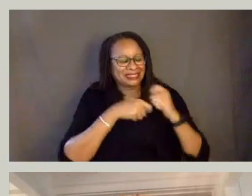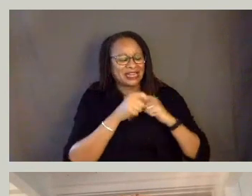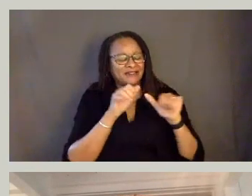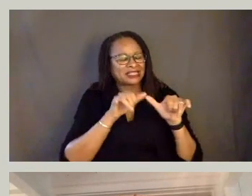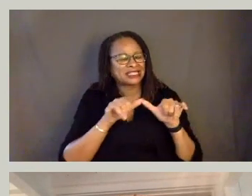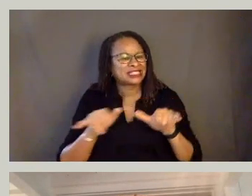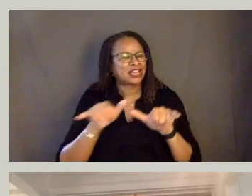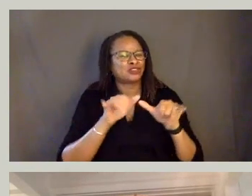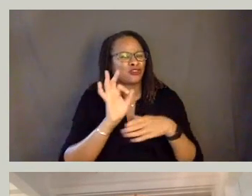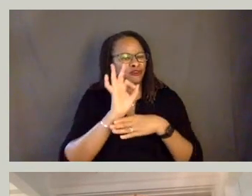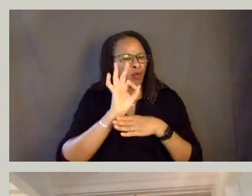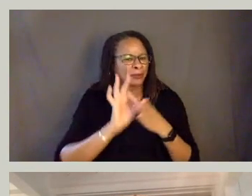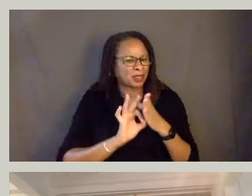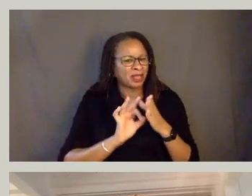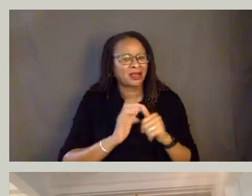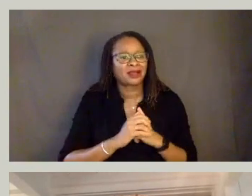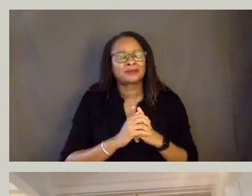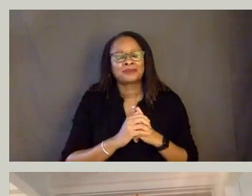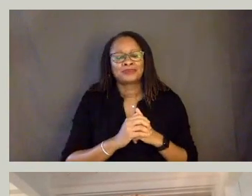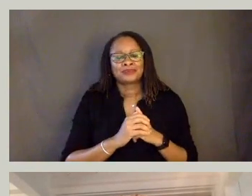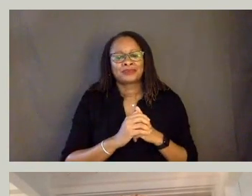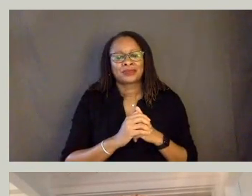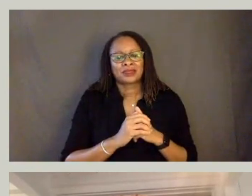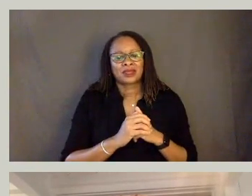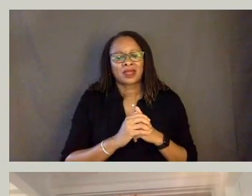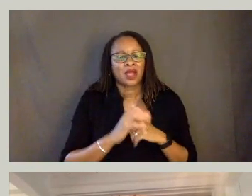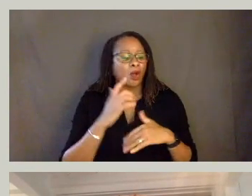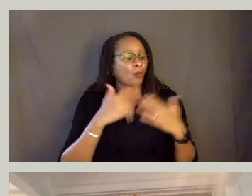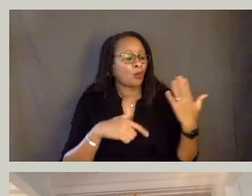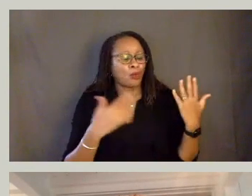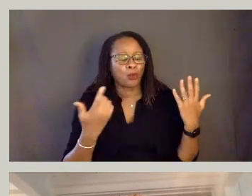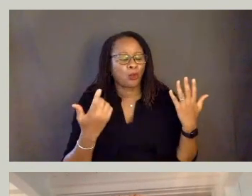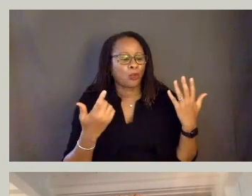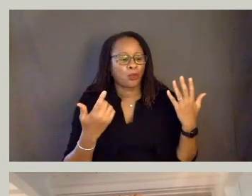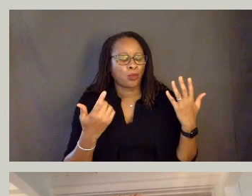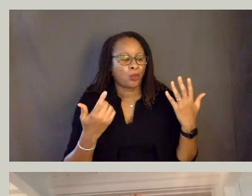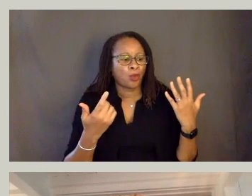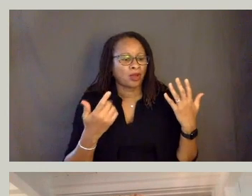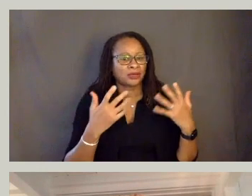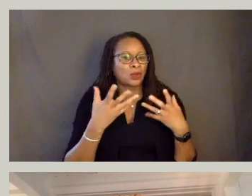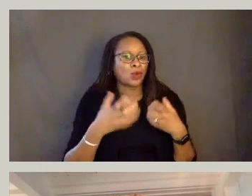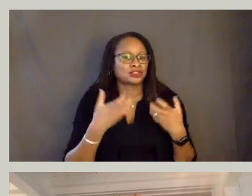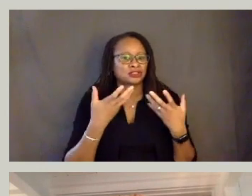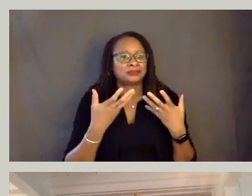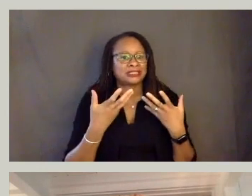a standard formula for how we assess impact and therefore what would want to be, in, you know,